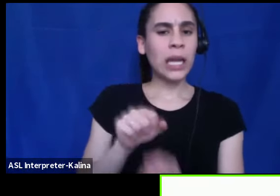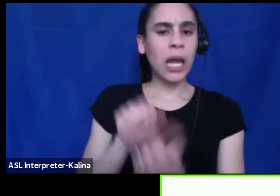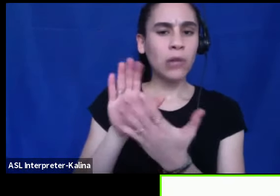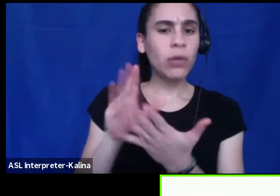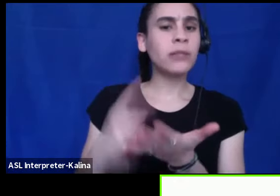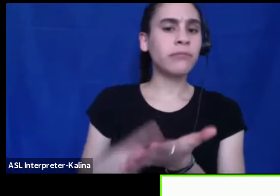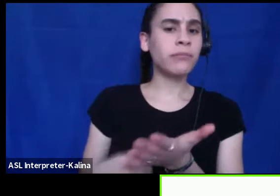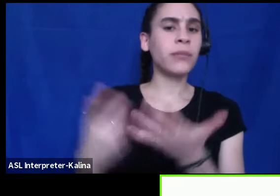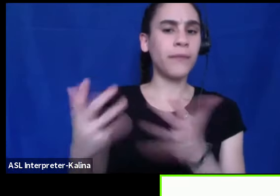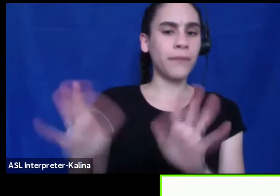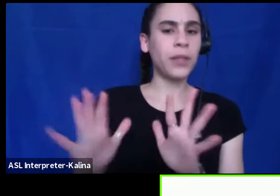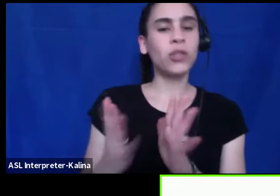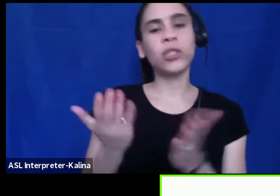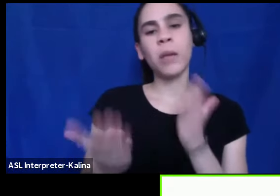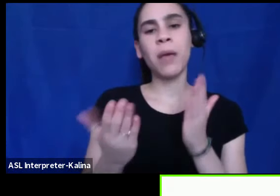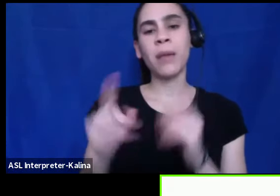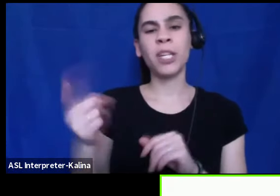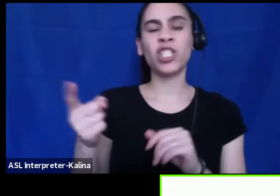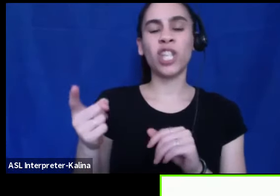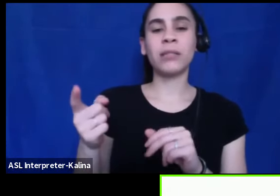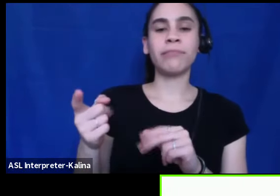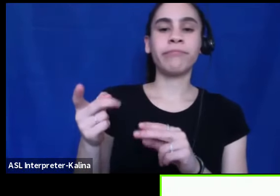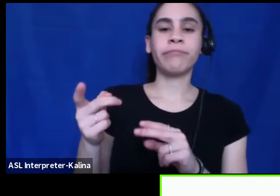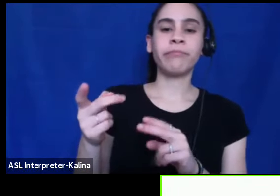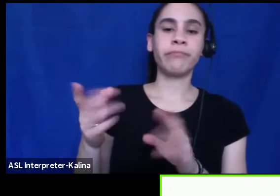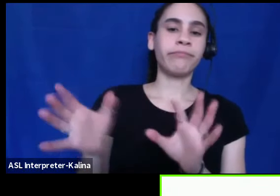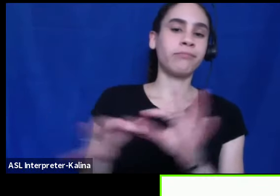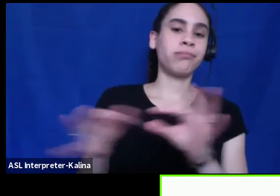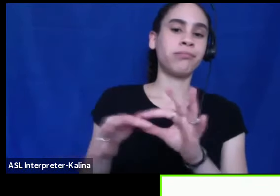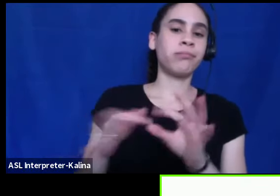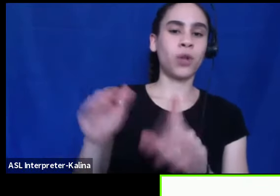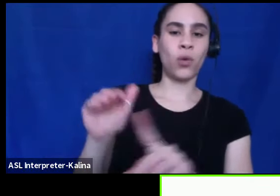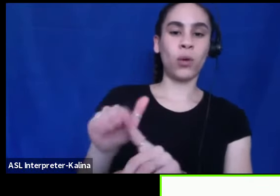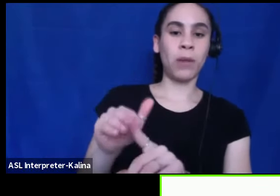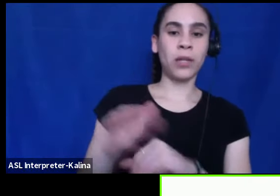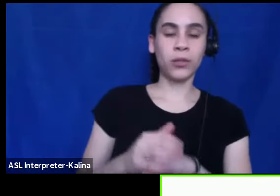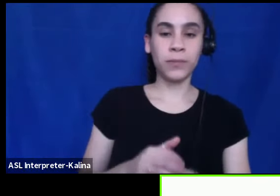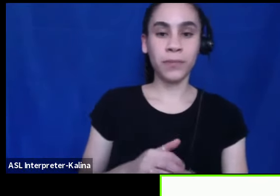be a statement, a reminder, isn't the law just the first step? Yes.